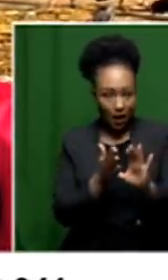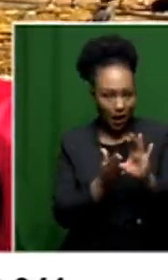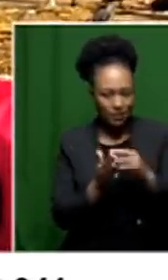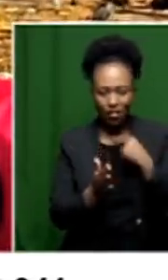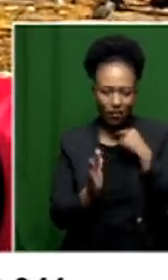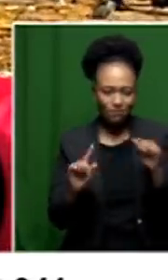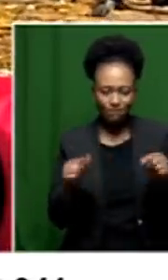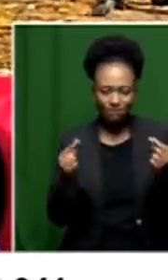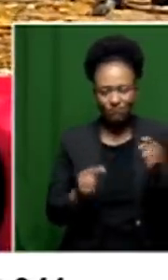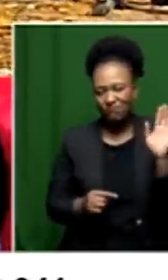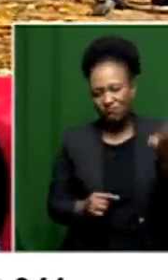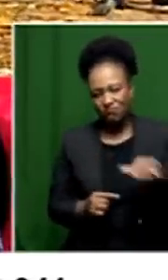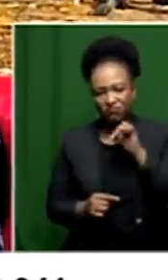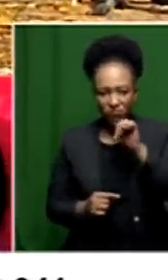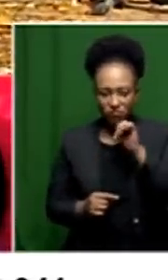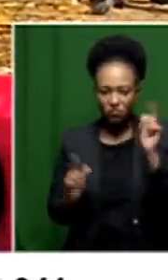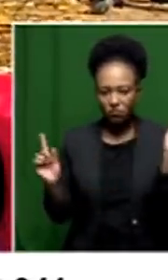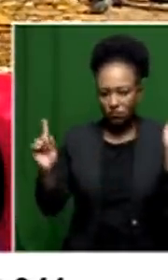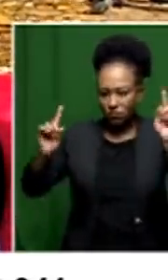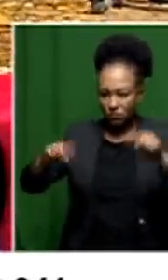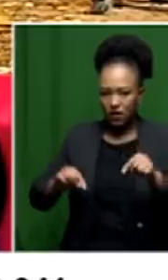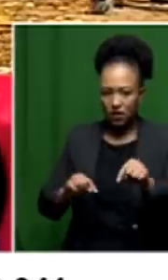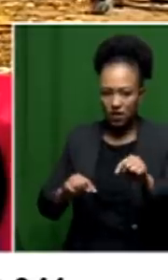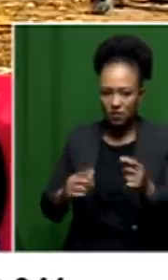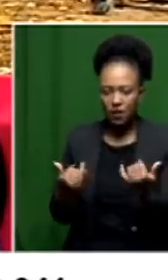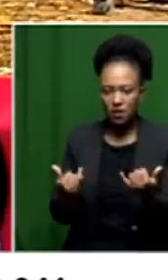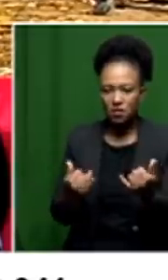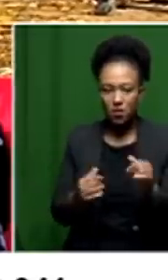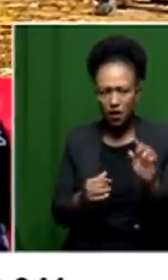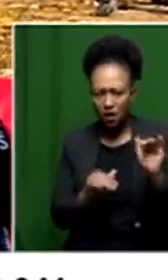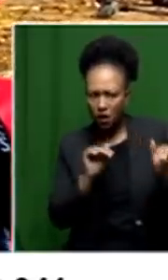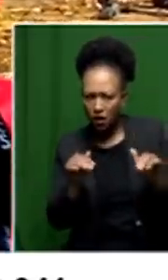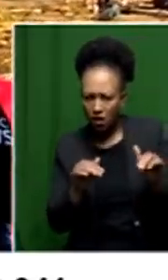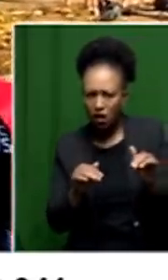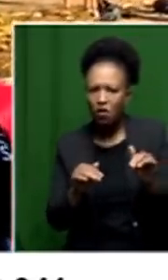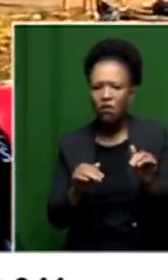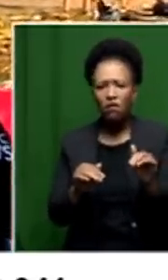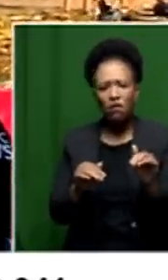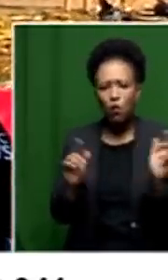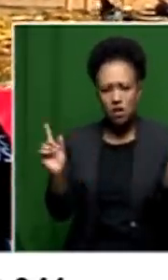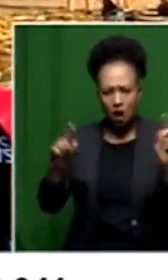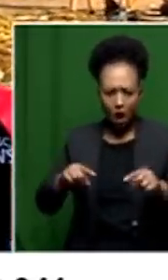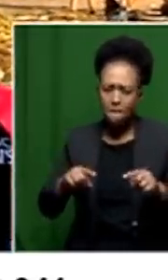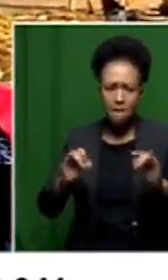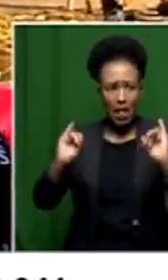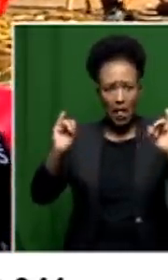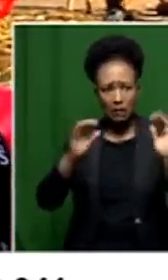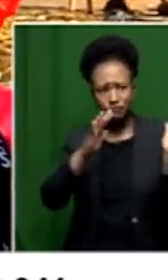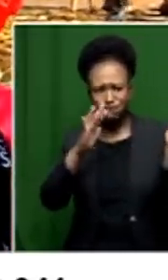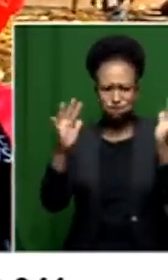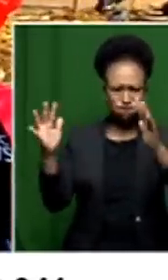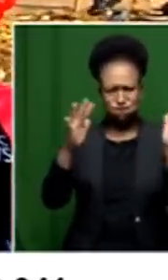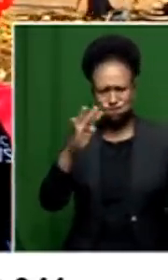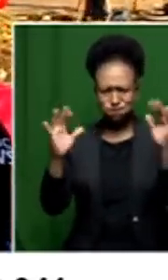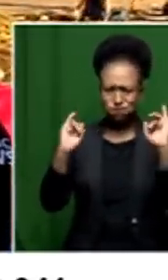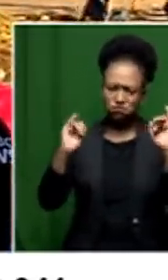cancele. Sajela ukuthi hayi masize sizobona ngoba sithe masibuza bathi hayi la siza khona nokho ikhukhula azikho. But